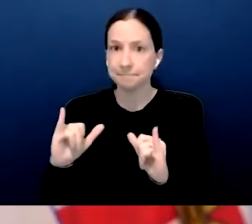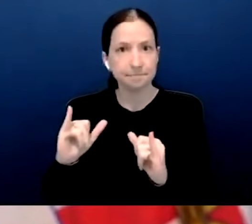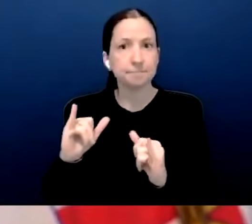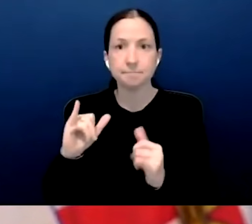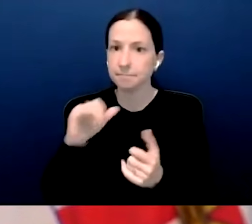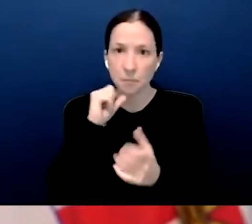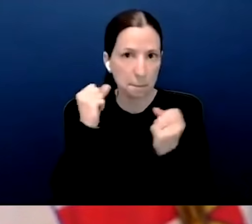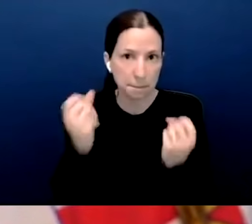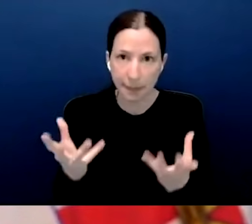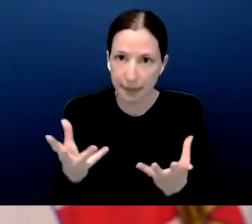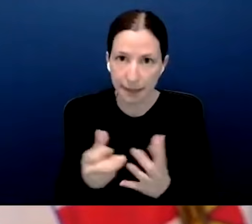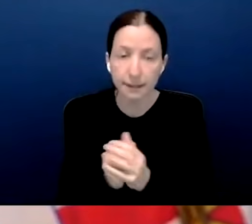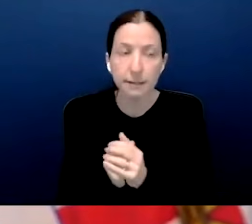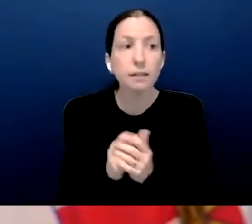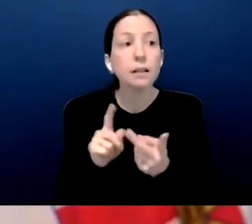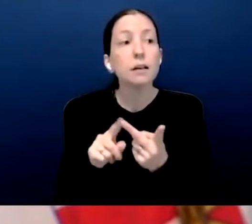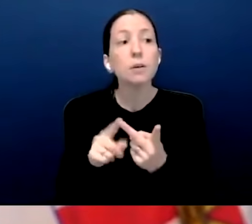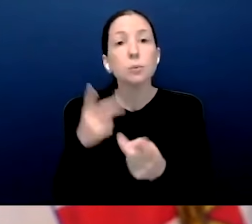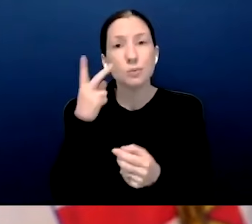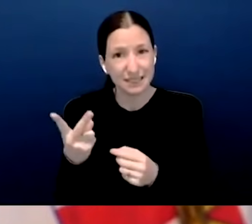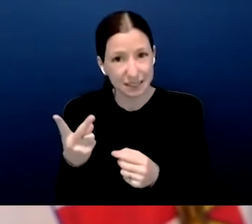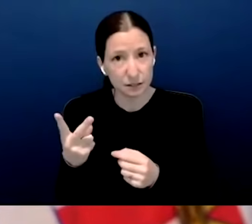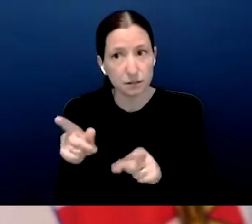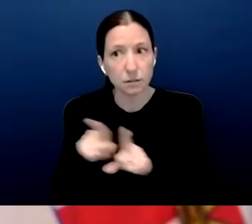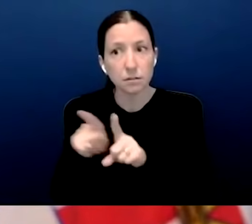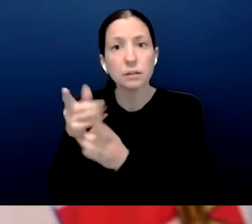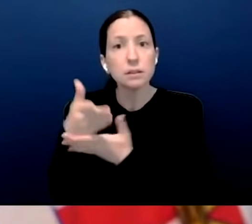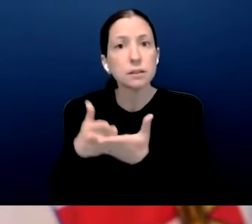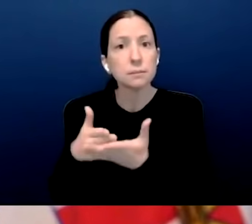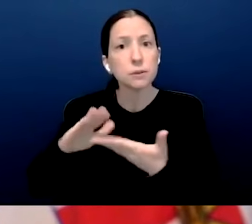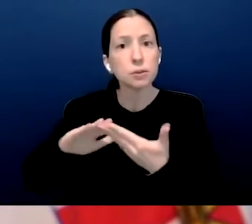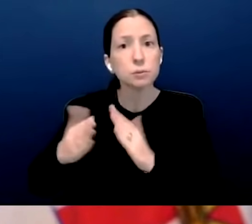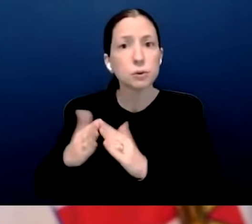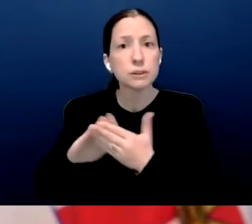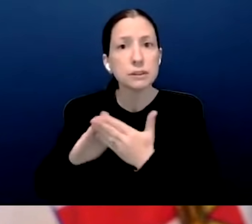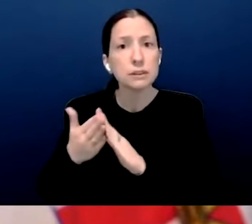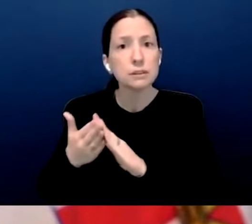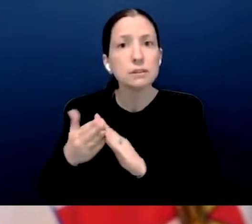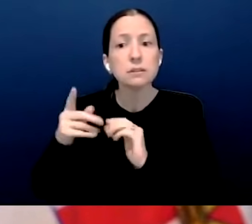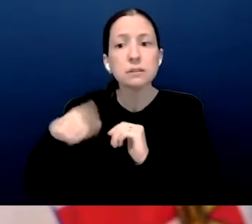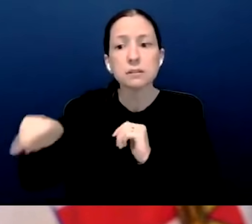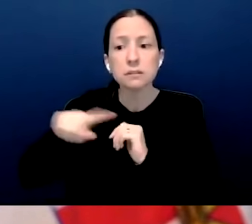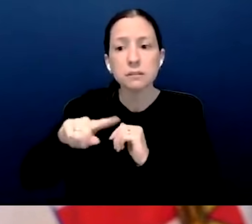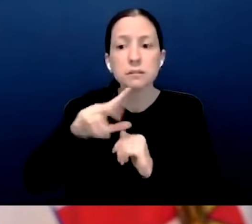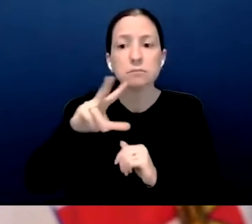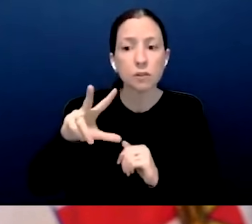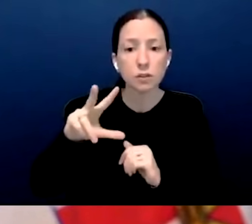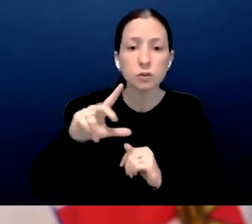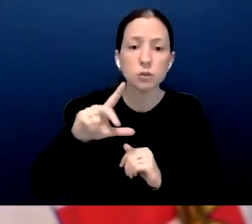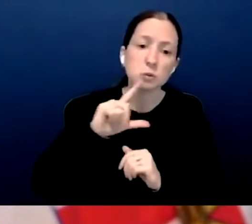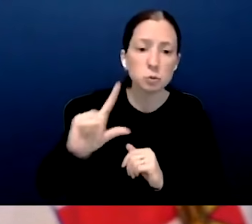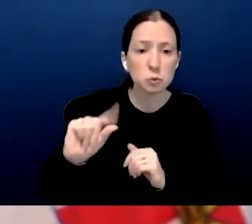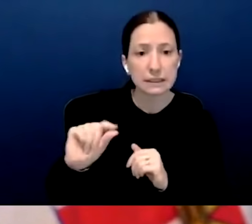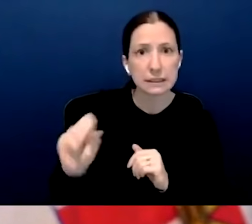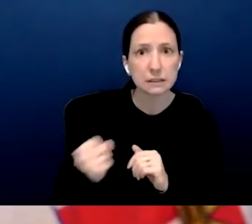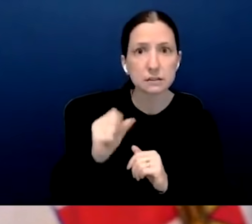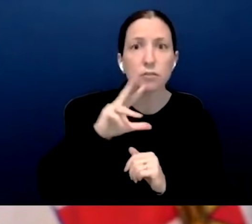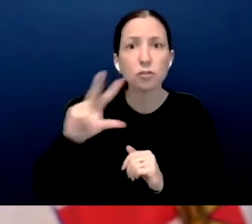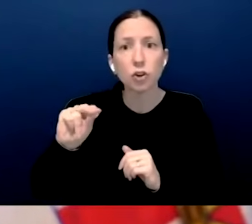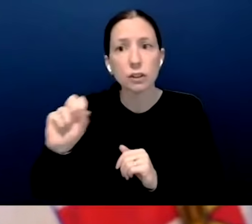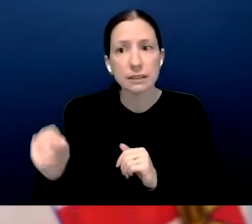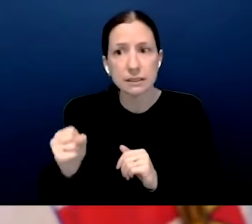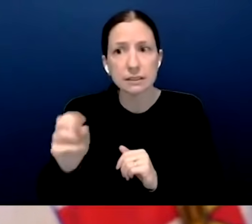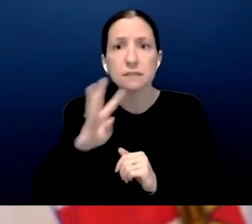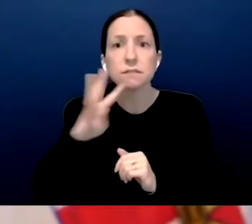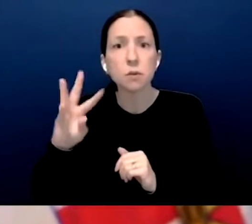see increasing movement in some communities in the 20s and 30-year-old age group and 40-year-old